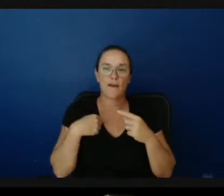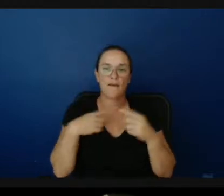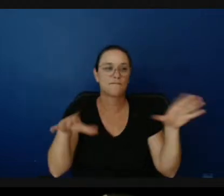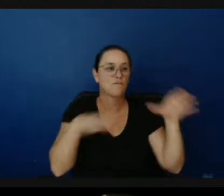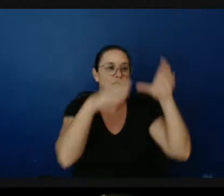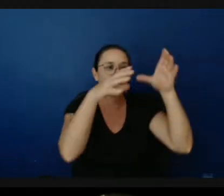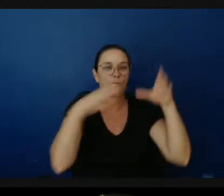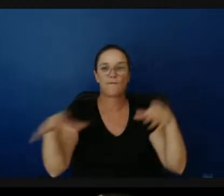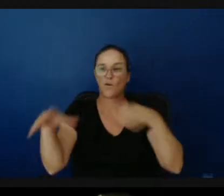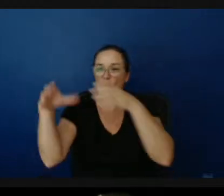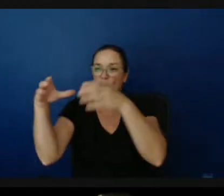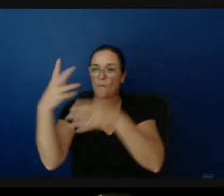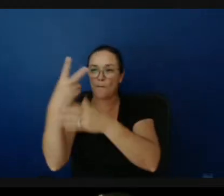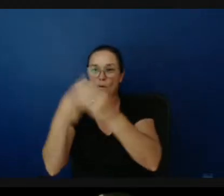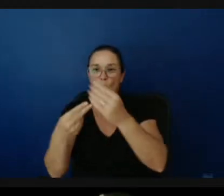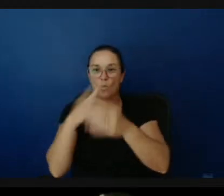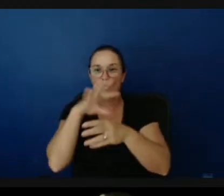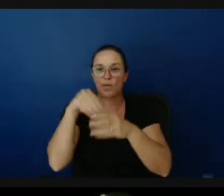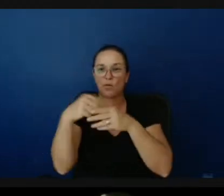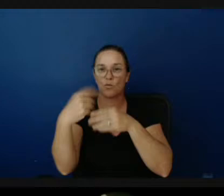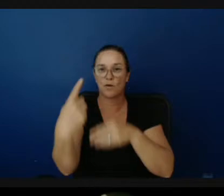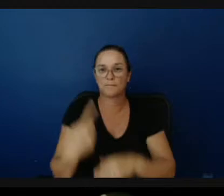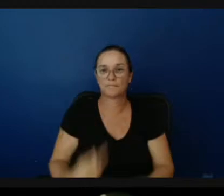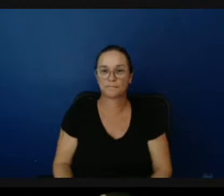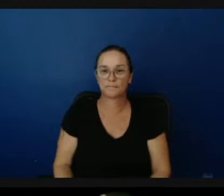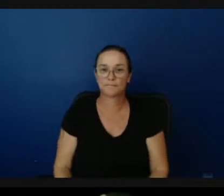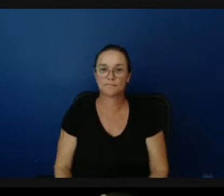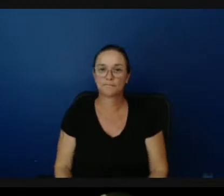to do some cool things with them.